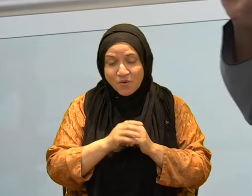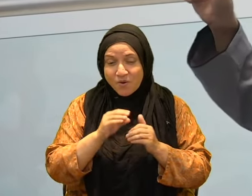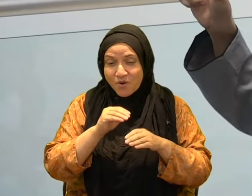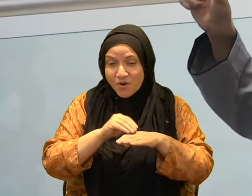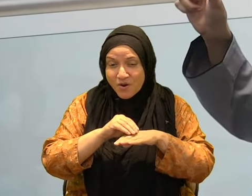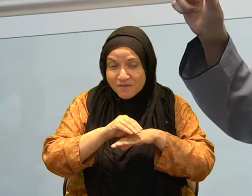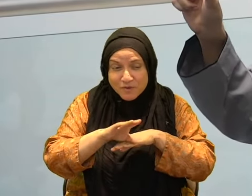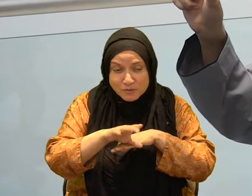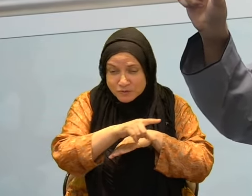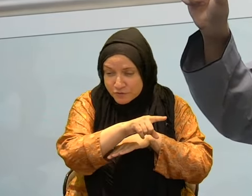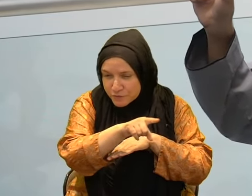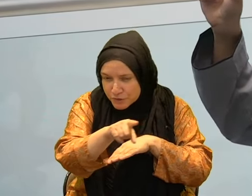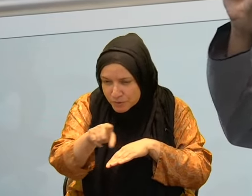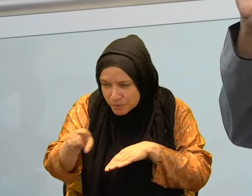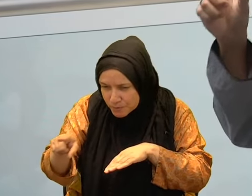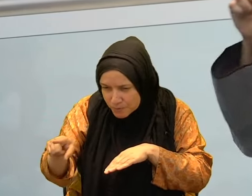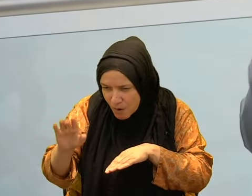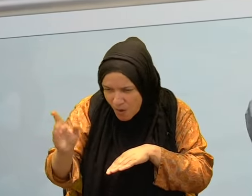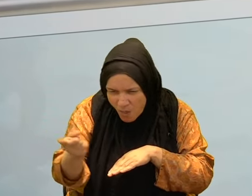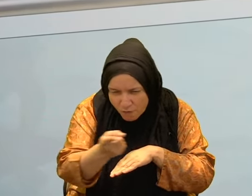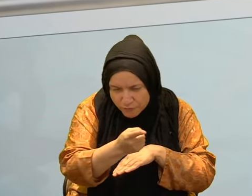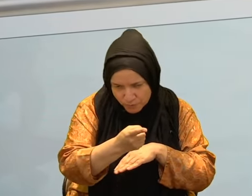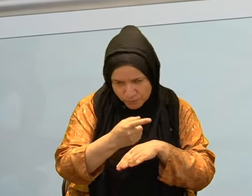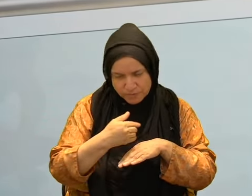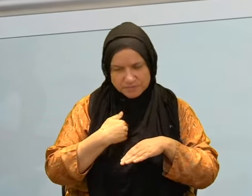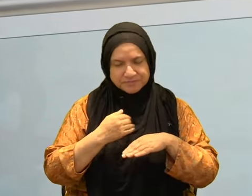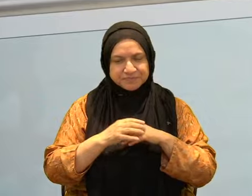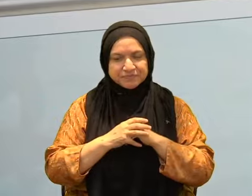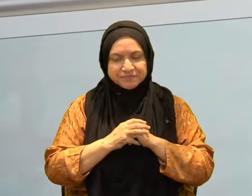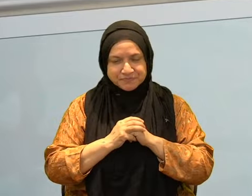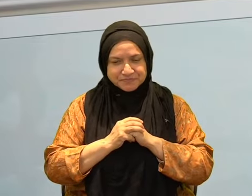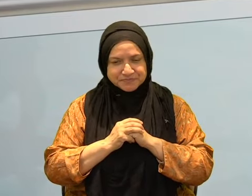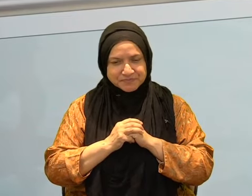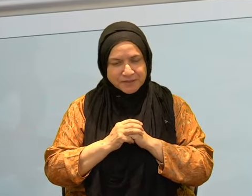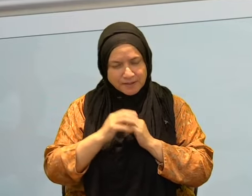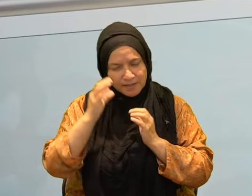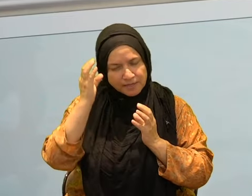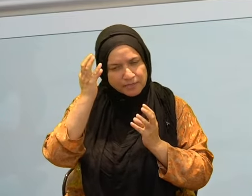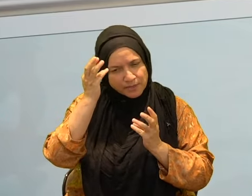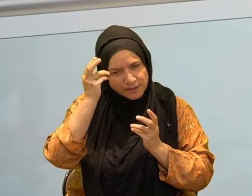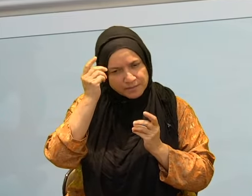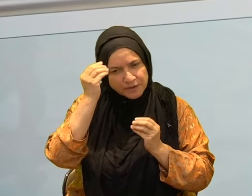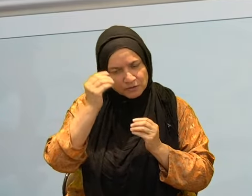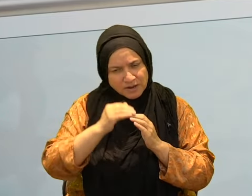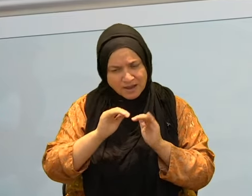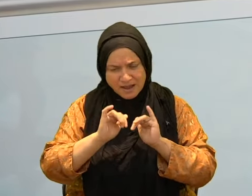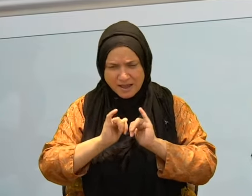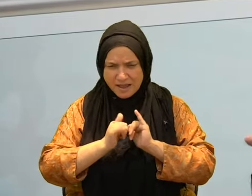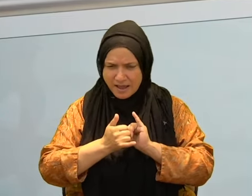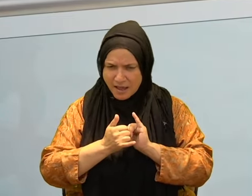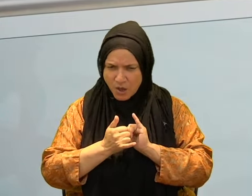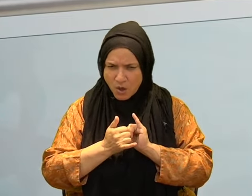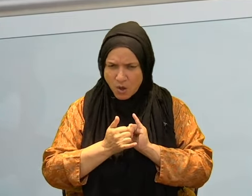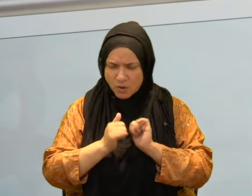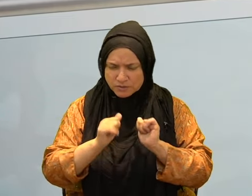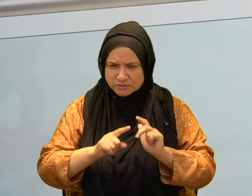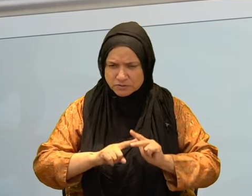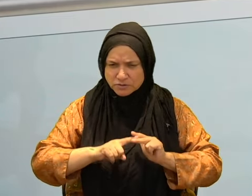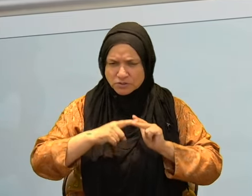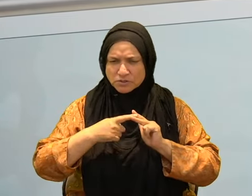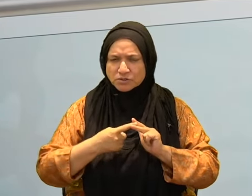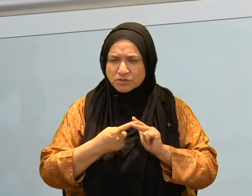started and how it's going. And subhanAllah, I was thinking about how it started and how it's going. So many of the ugly phenomenons in our